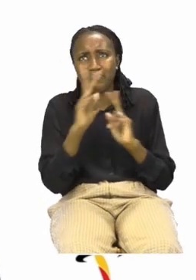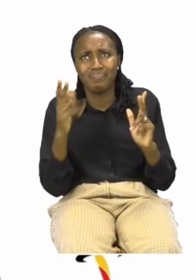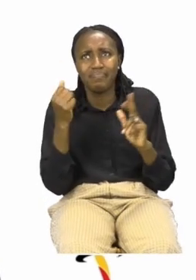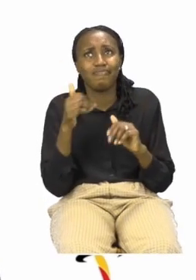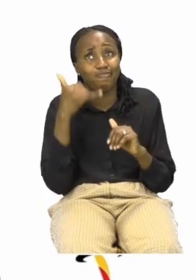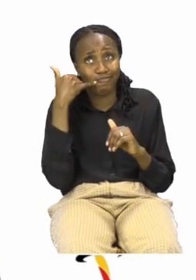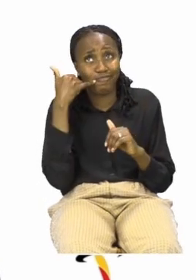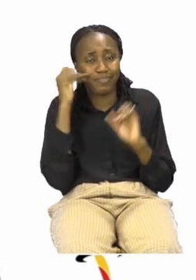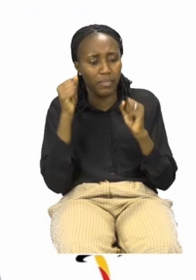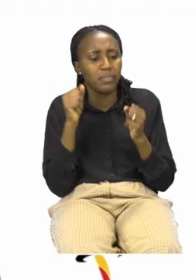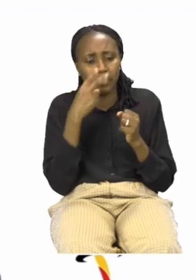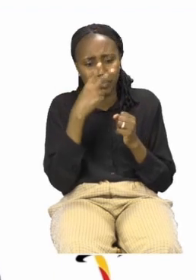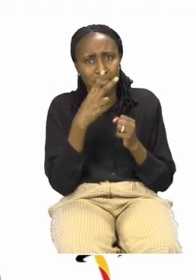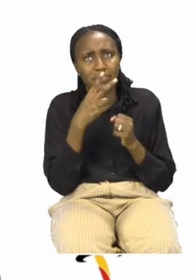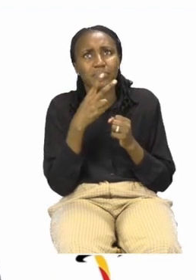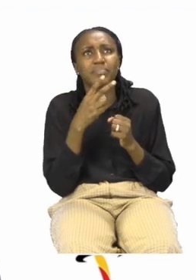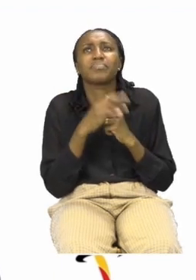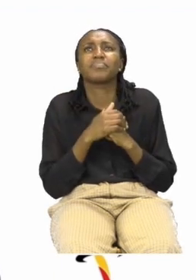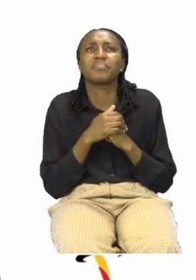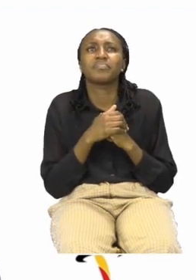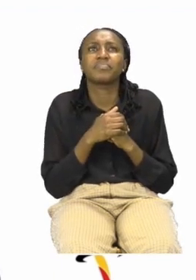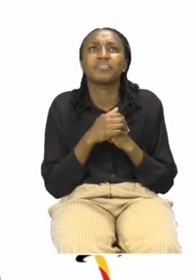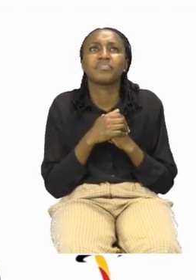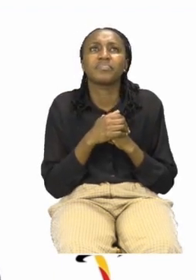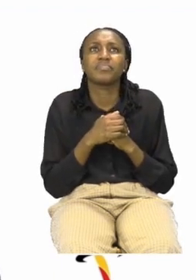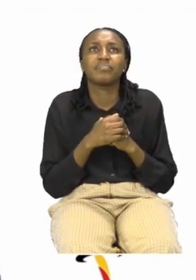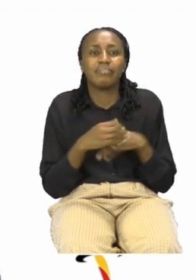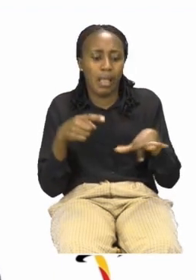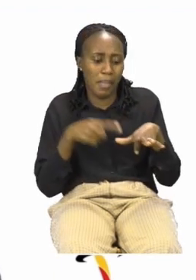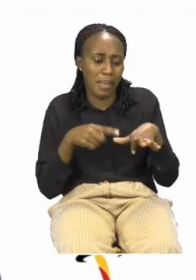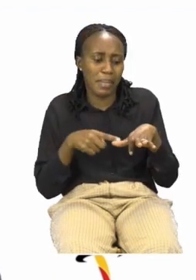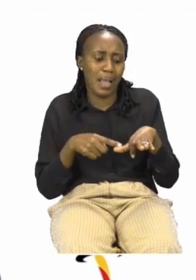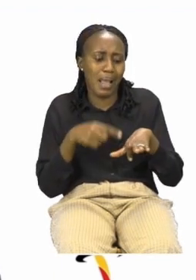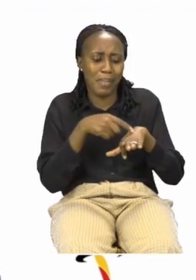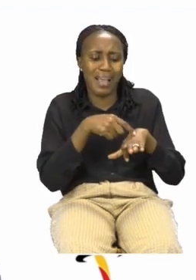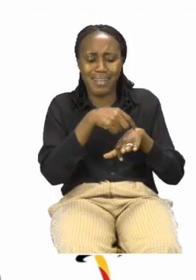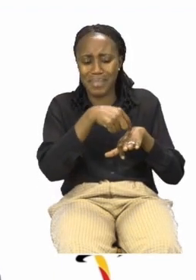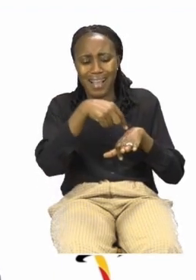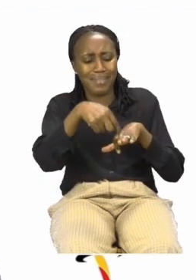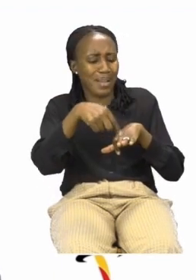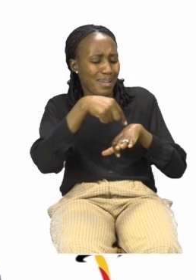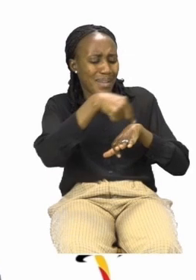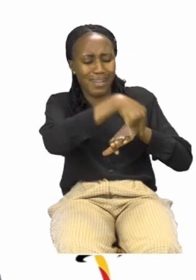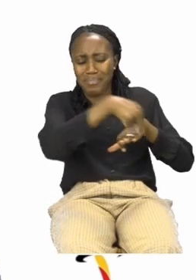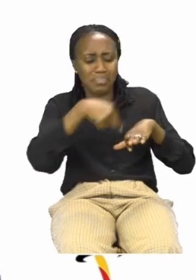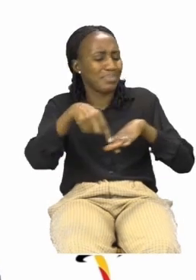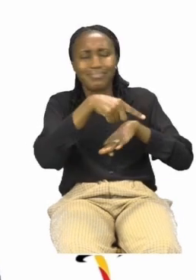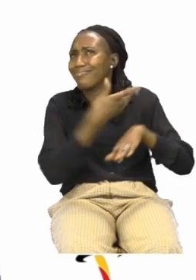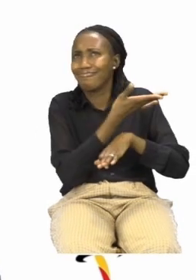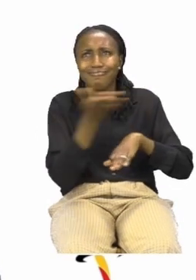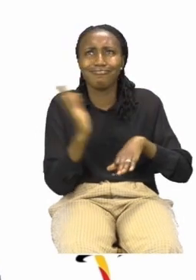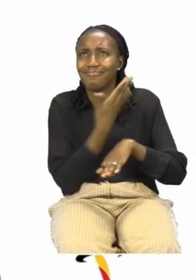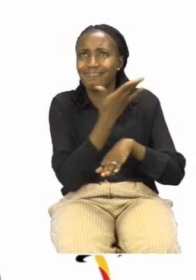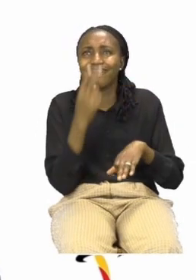They are able to see what's happening. We are going to reach Katima, we are going to reach Karas, we are going to reach Kunene, across the whole country. They'll be able to see